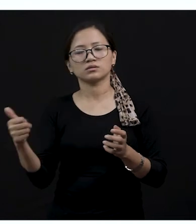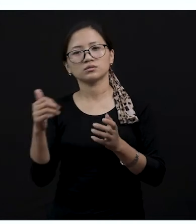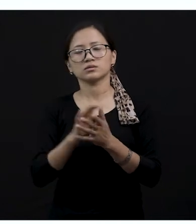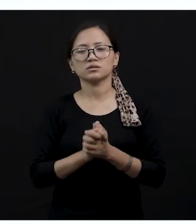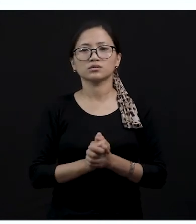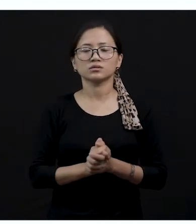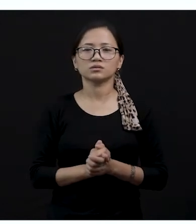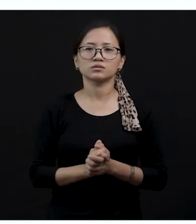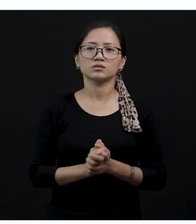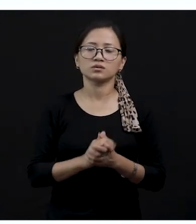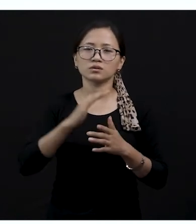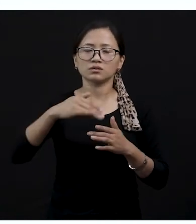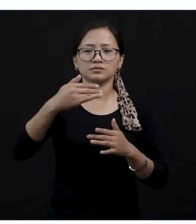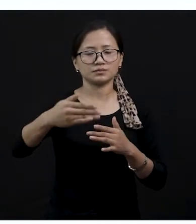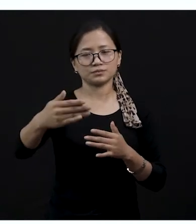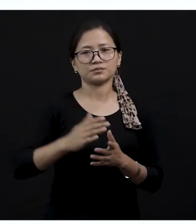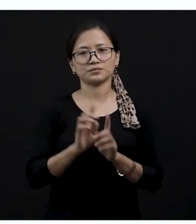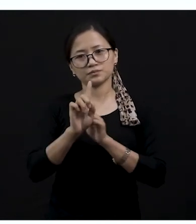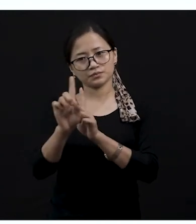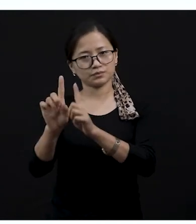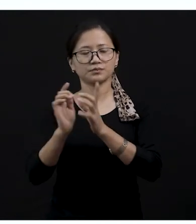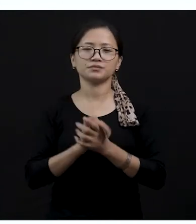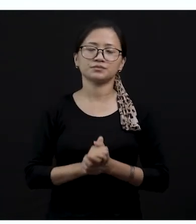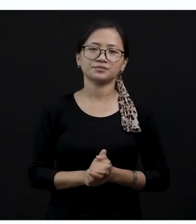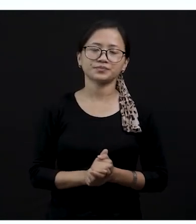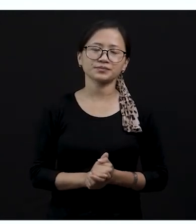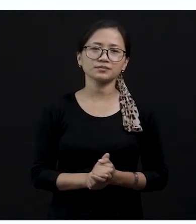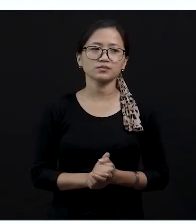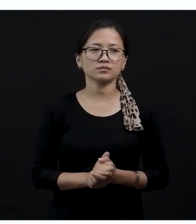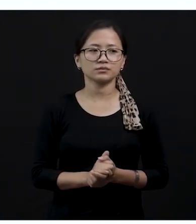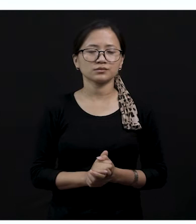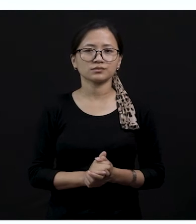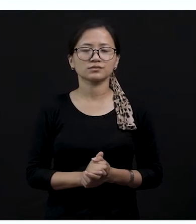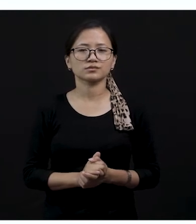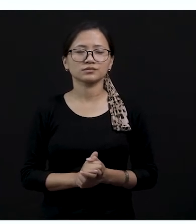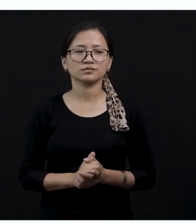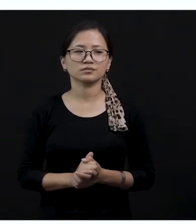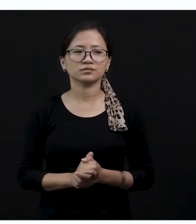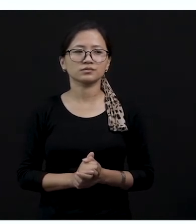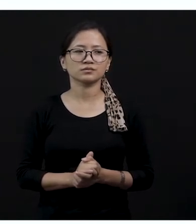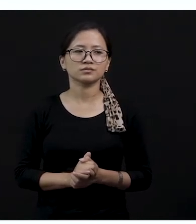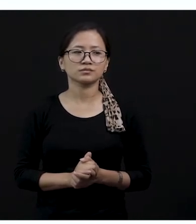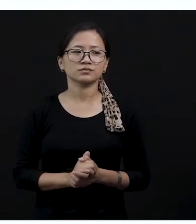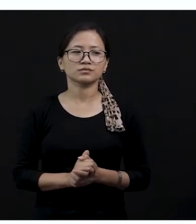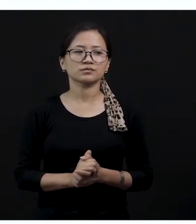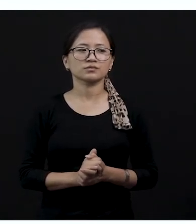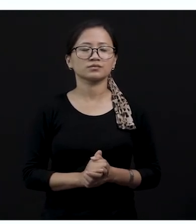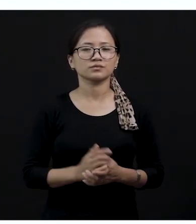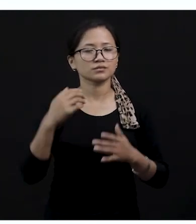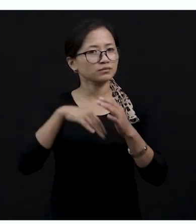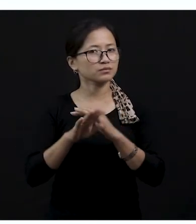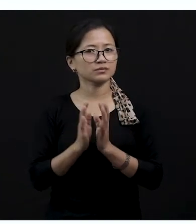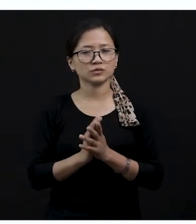the next will rhyme the other, it goes on, right? It follows a pattern, right? So that is a rhyme scheme, okay? Now in the